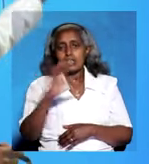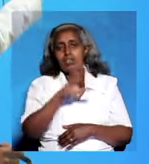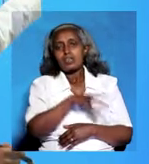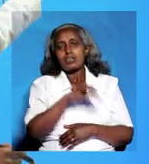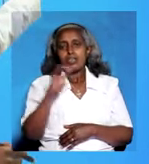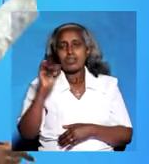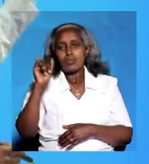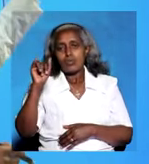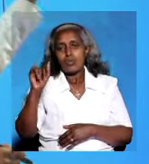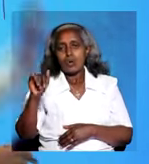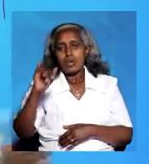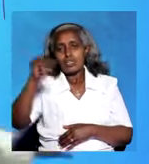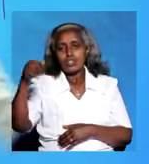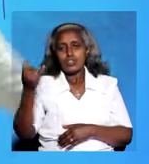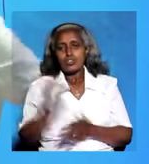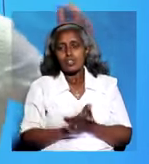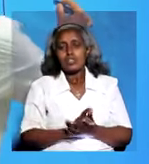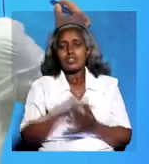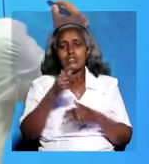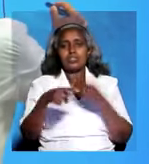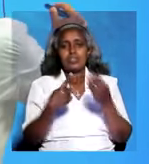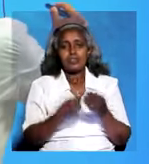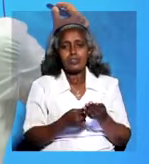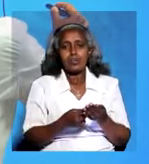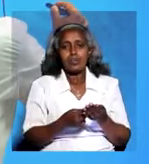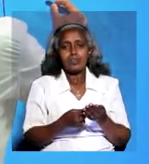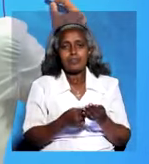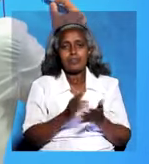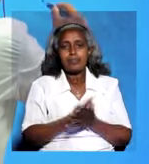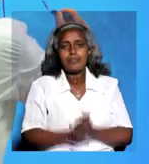and yj. Therefore,